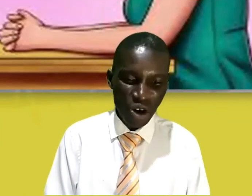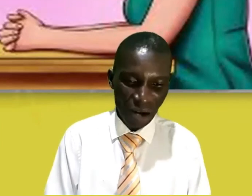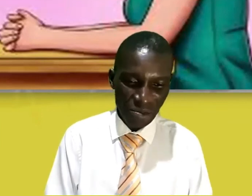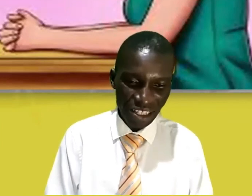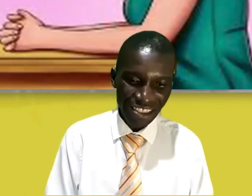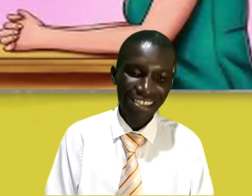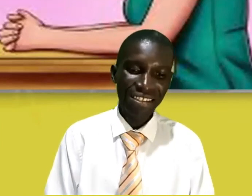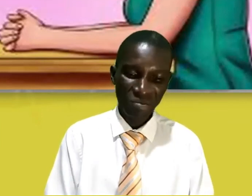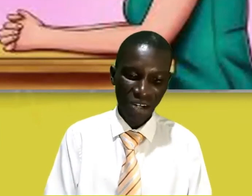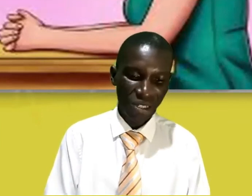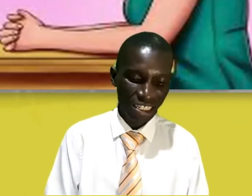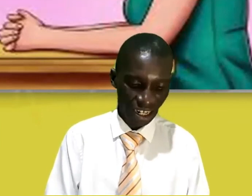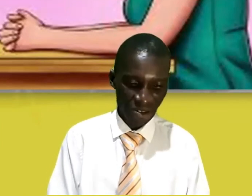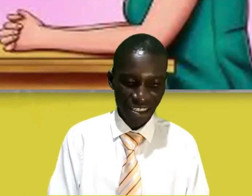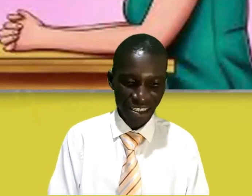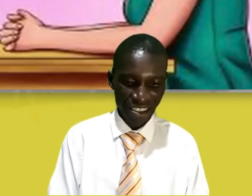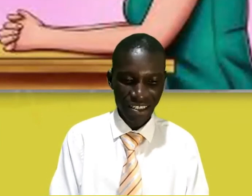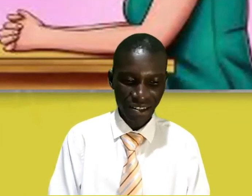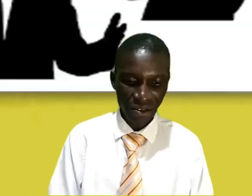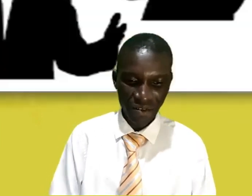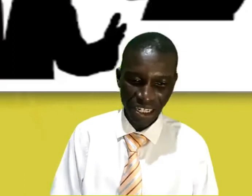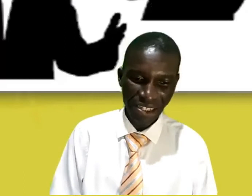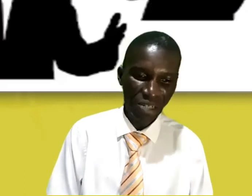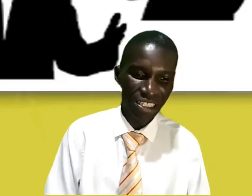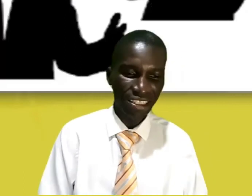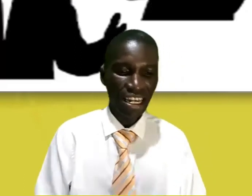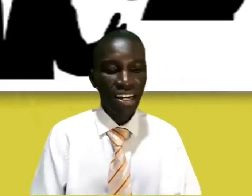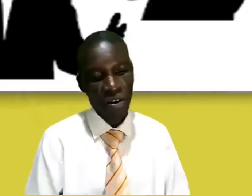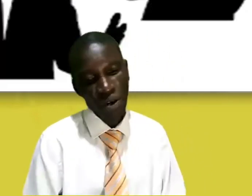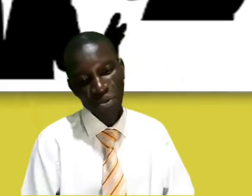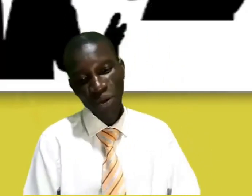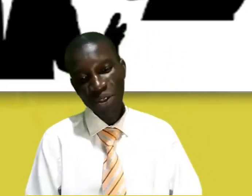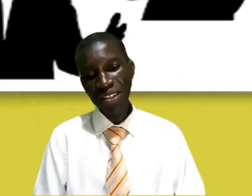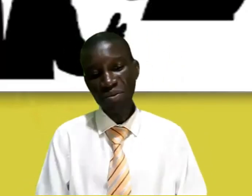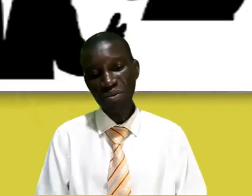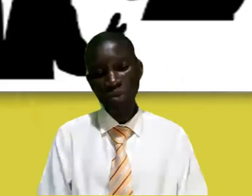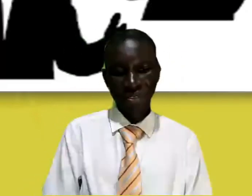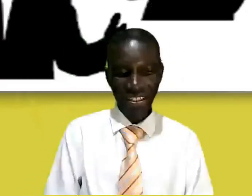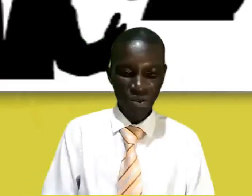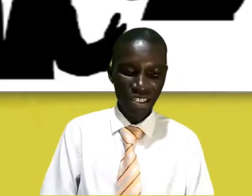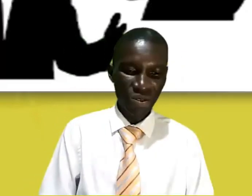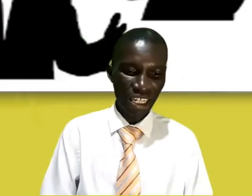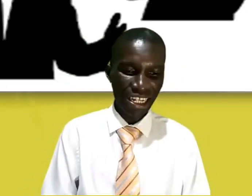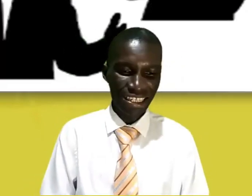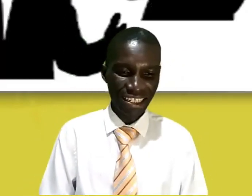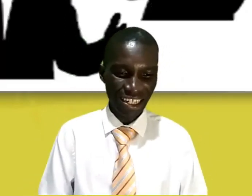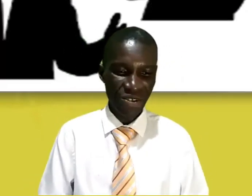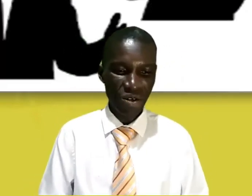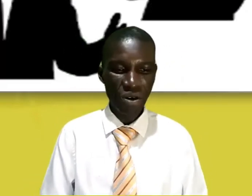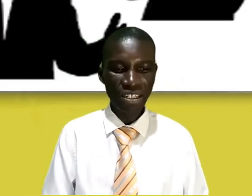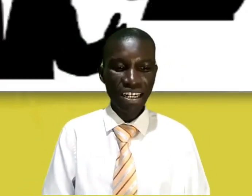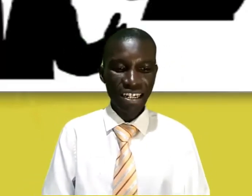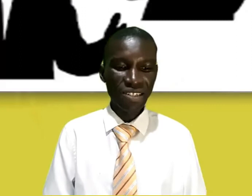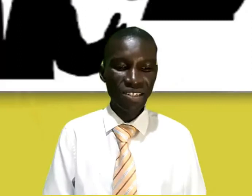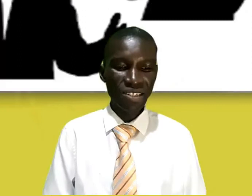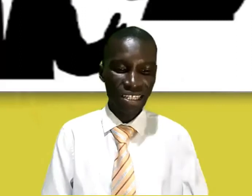you? By looking down, she has conveyed a message. Now, what about these body languages? What do they tell you